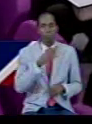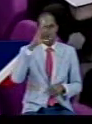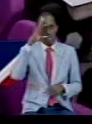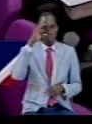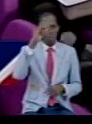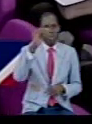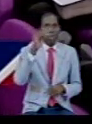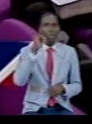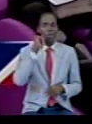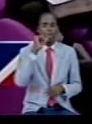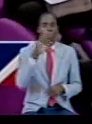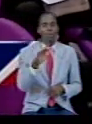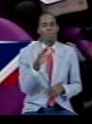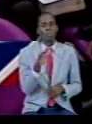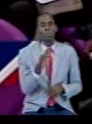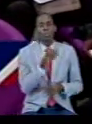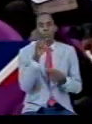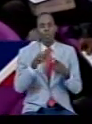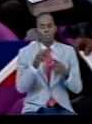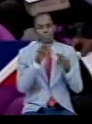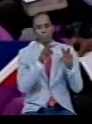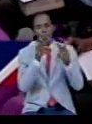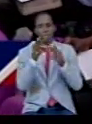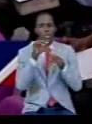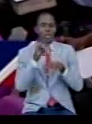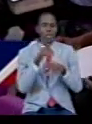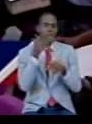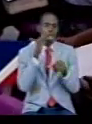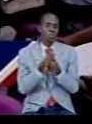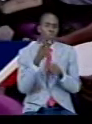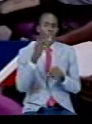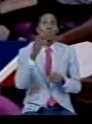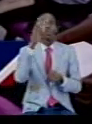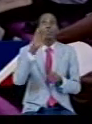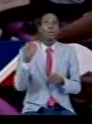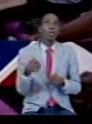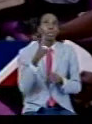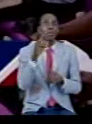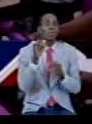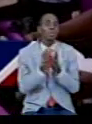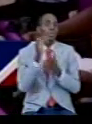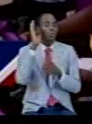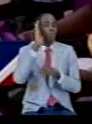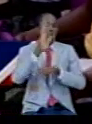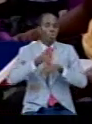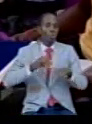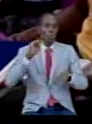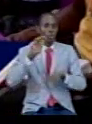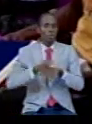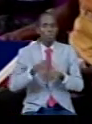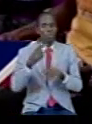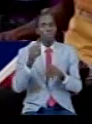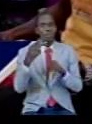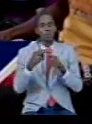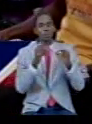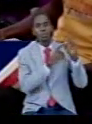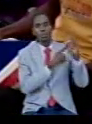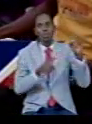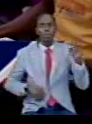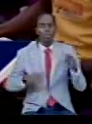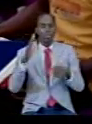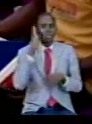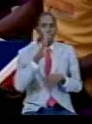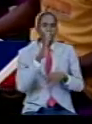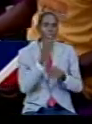We look at the promise of God. Whosoever shall call on the name of the Lord shall be